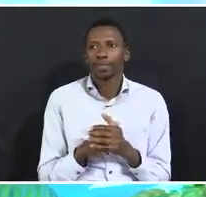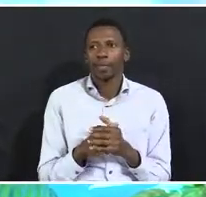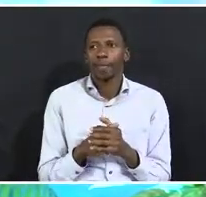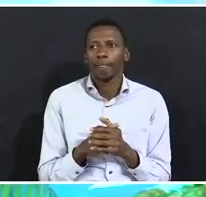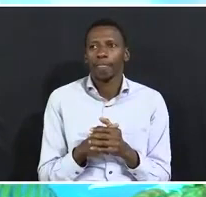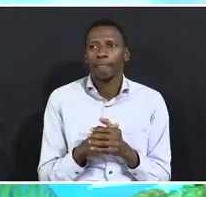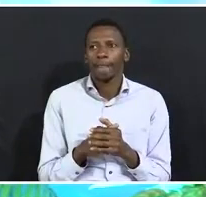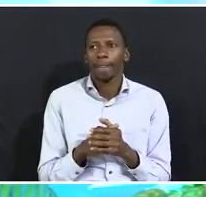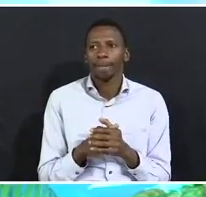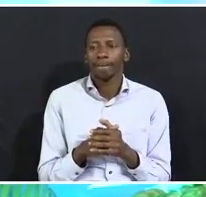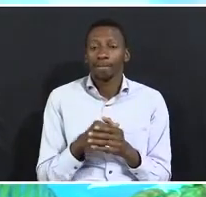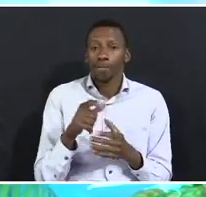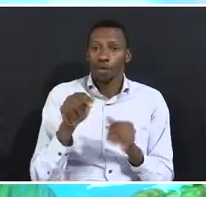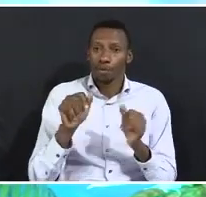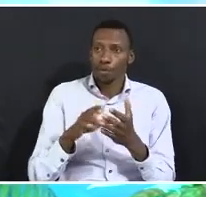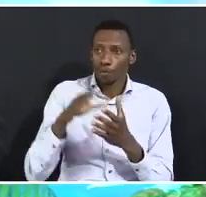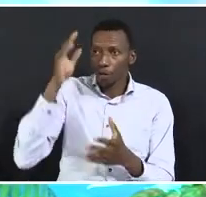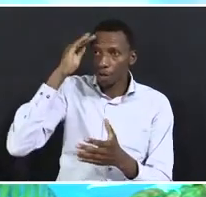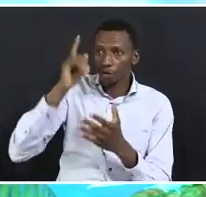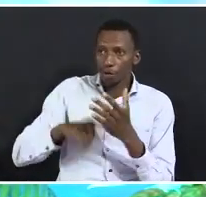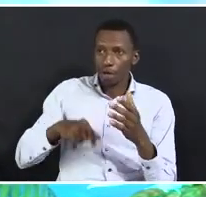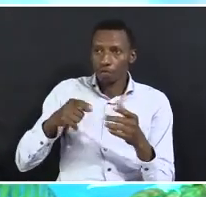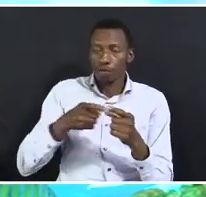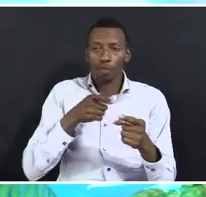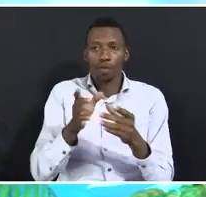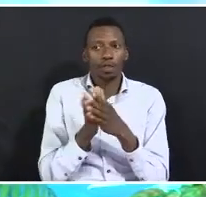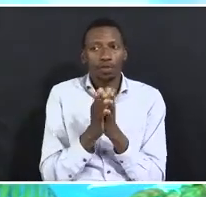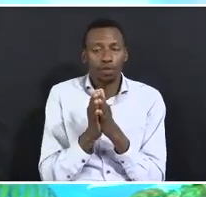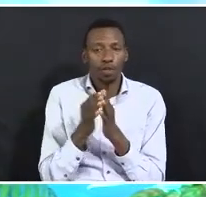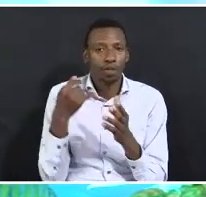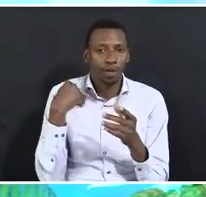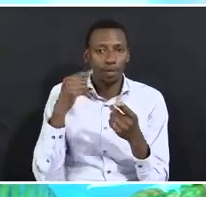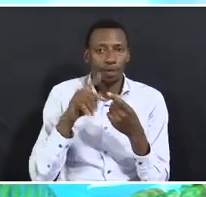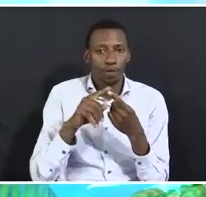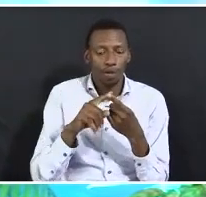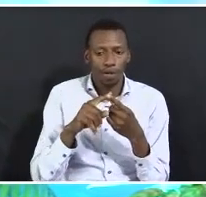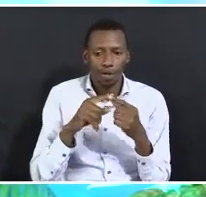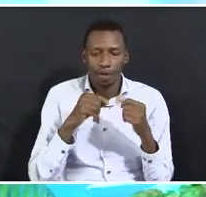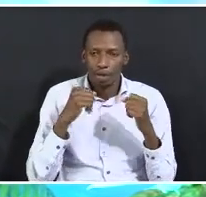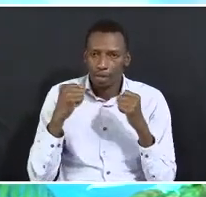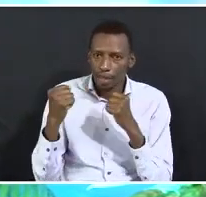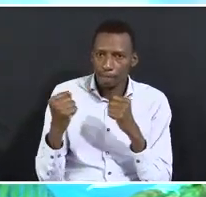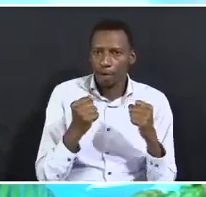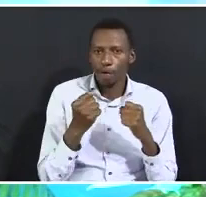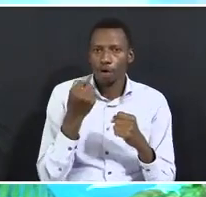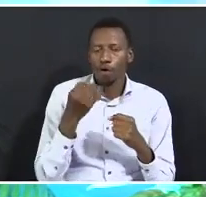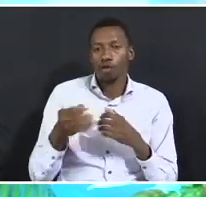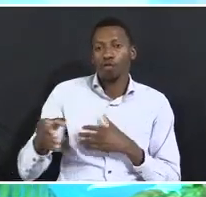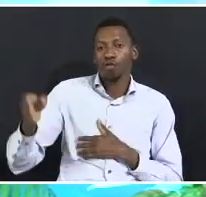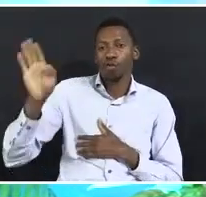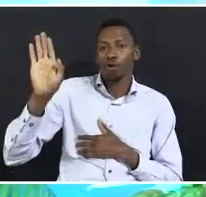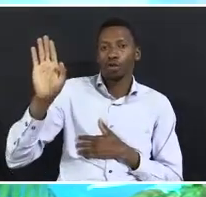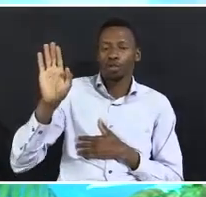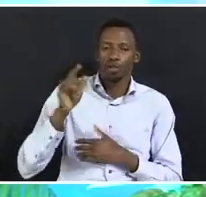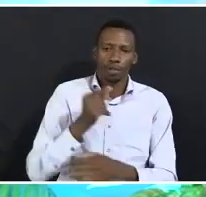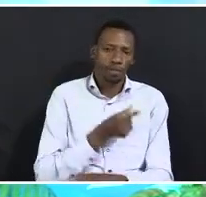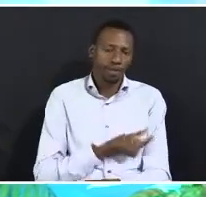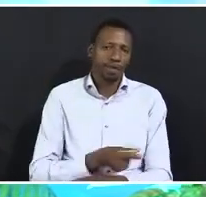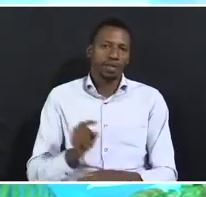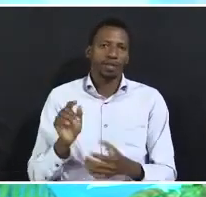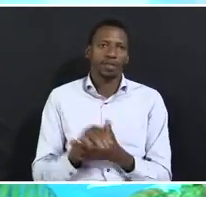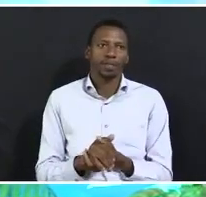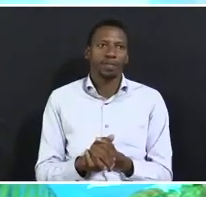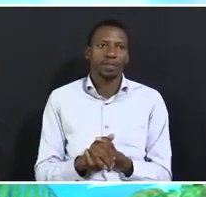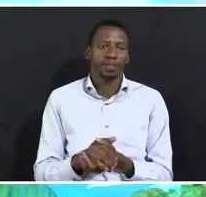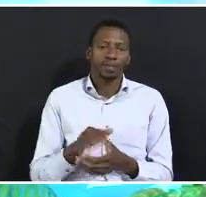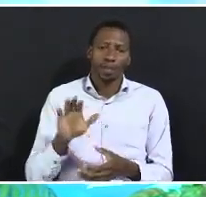Number one thing you can deduce from this story is that the power of God's grace. My friend,